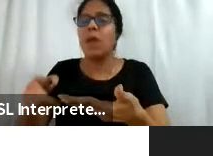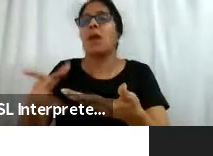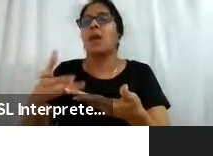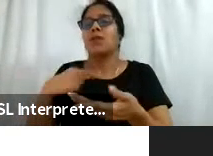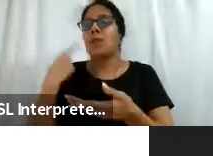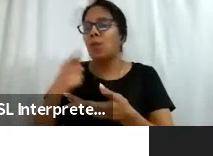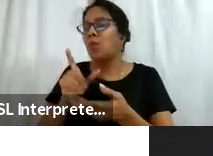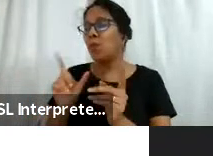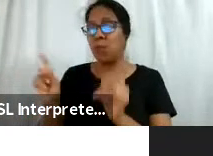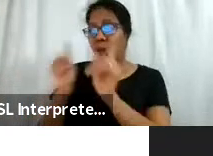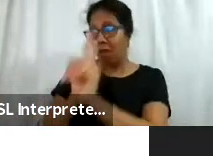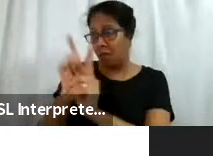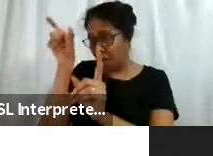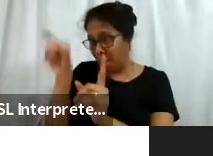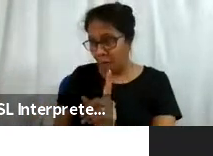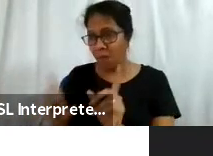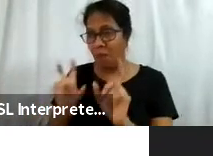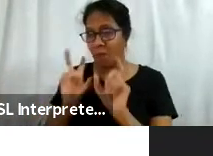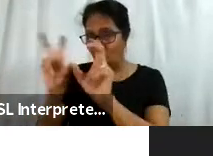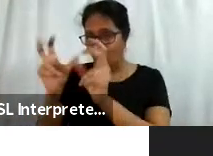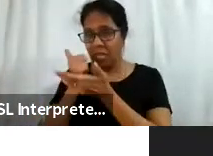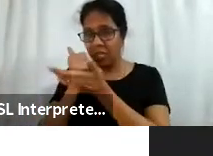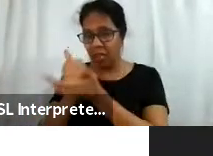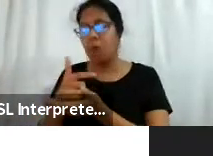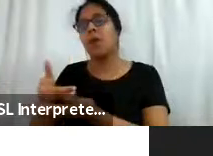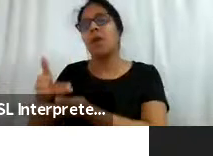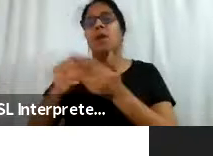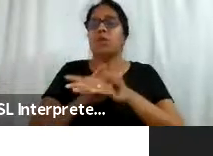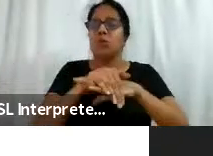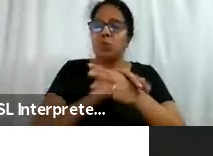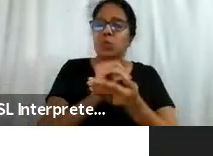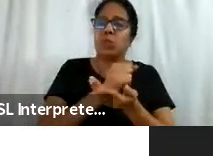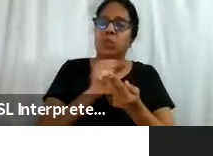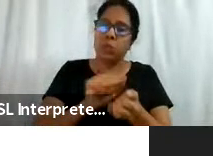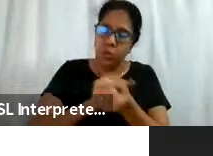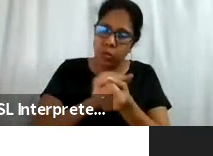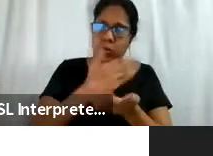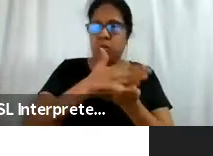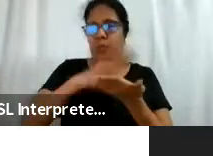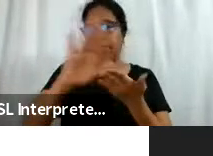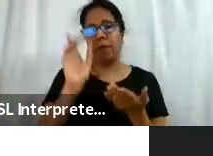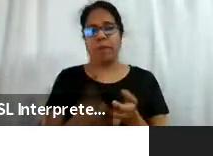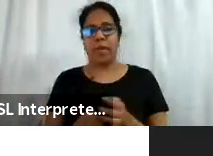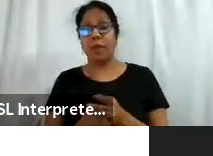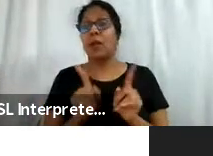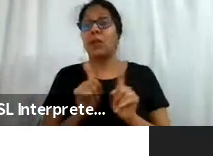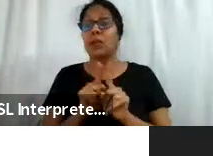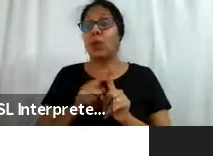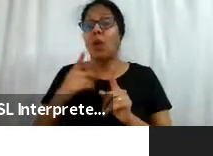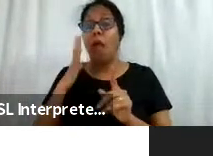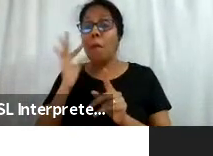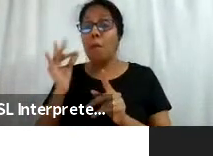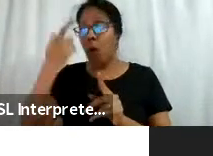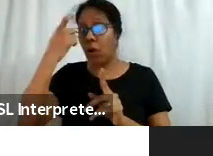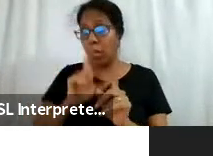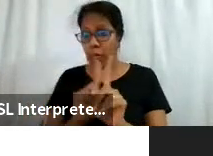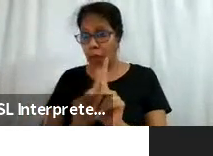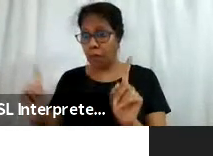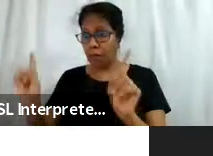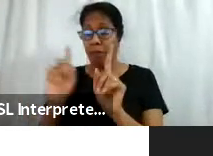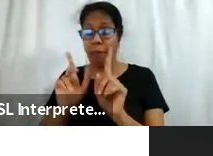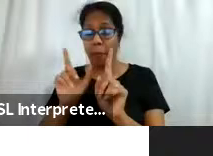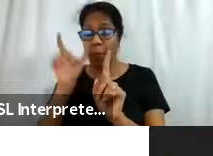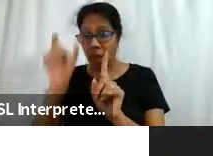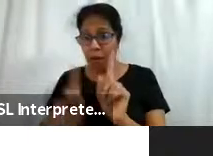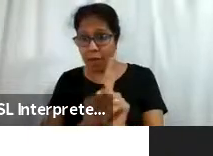can be reused again. Try wearing a mask when you are picking up the utensils and cleaning them. Sorry, not the mask,